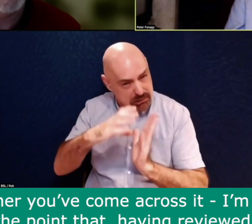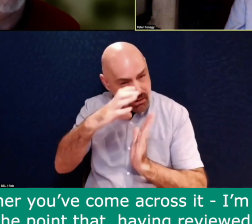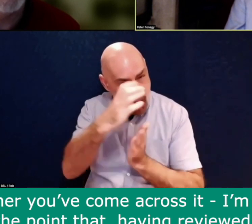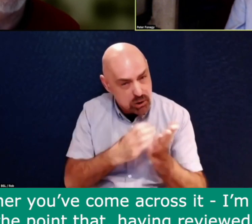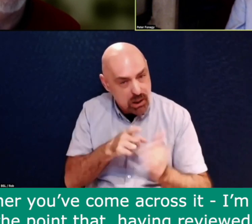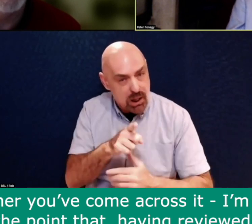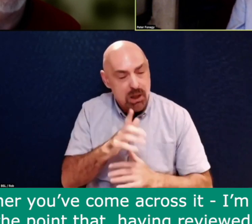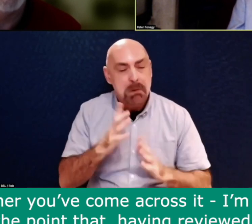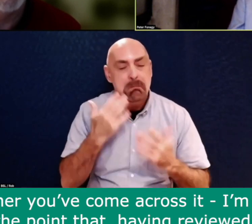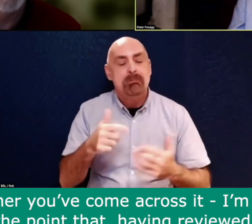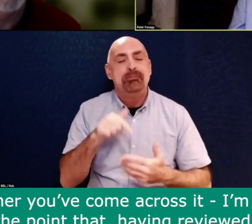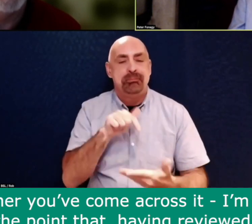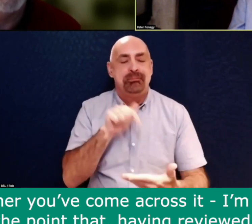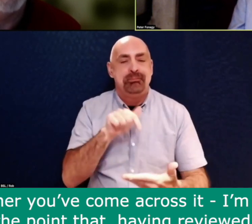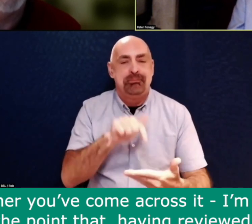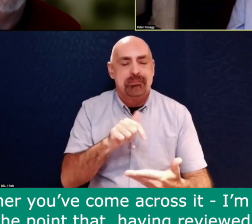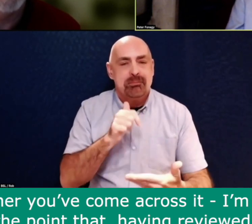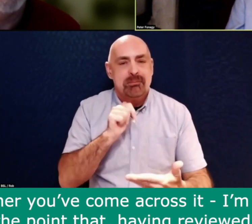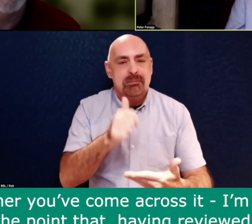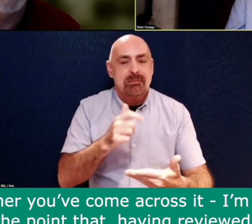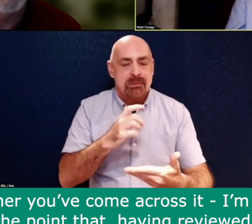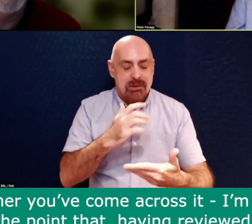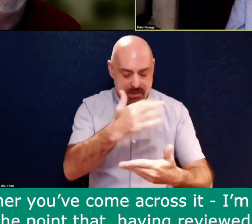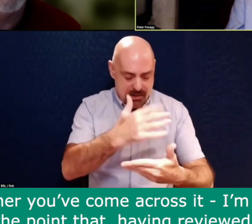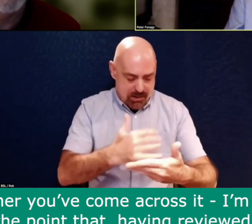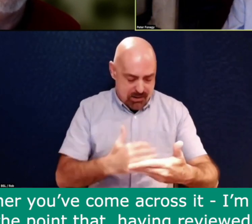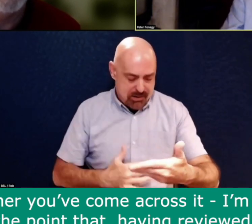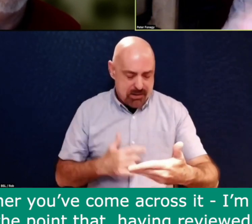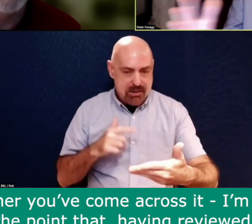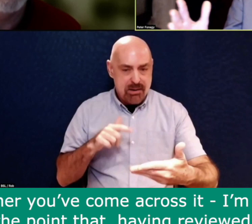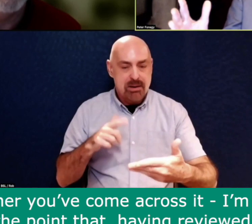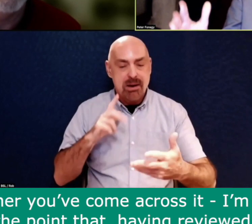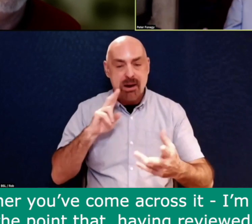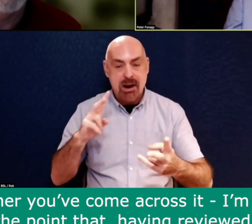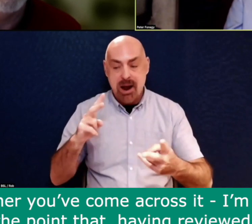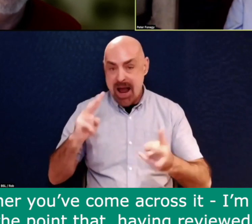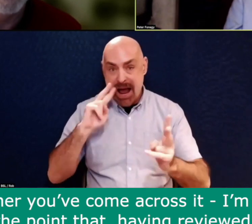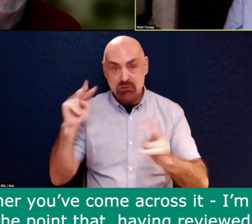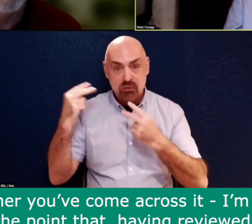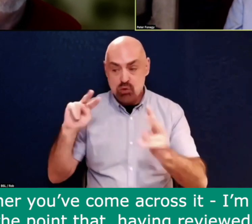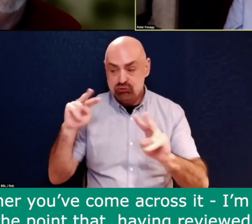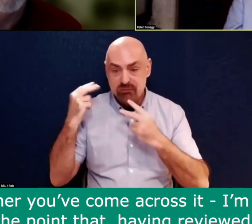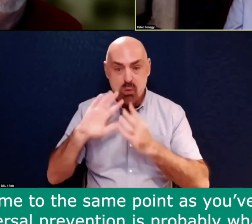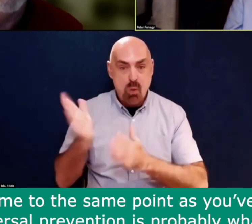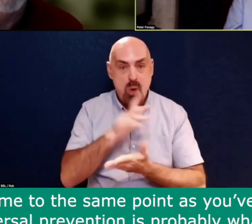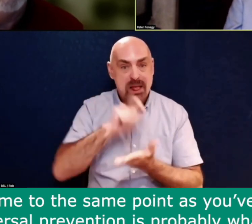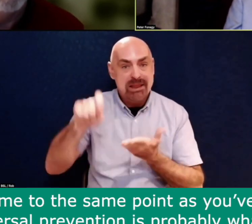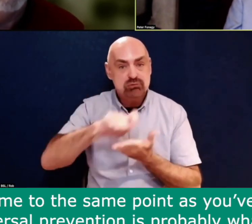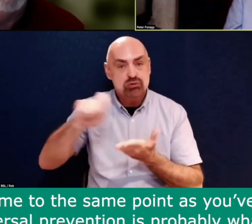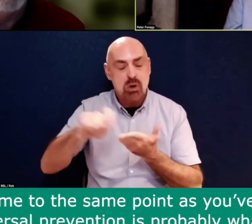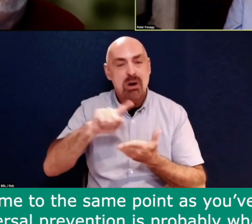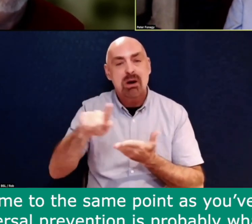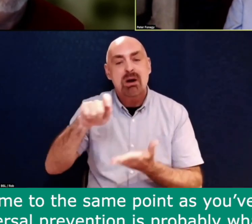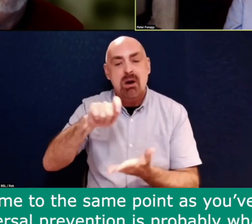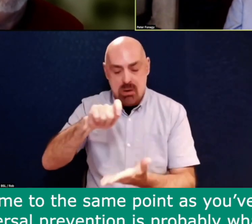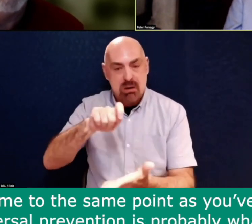have done. Where the point that, having reviewed all the literature, the authors come